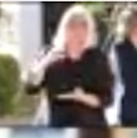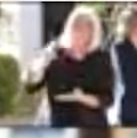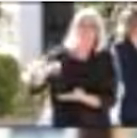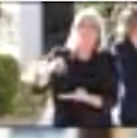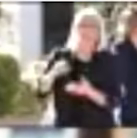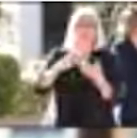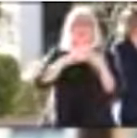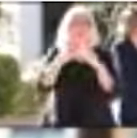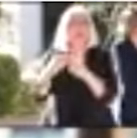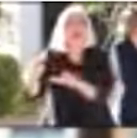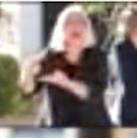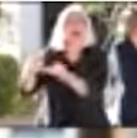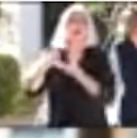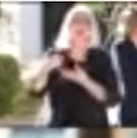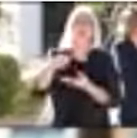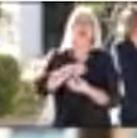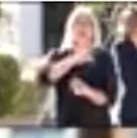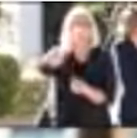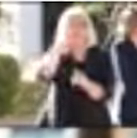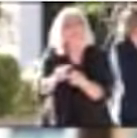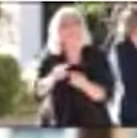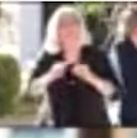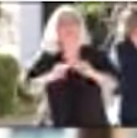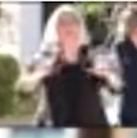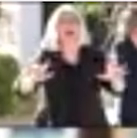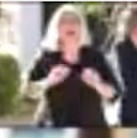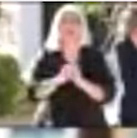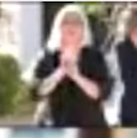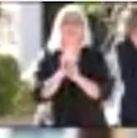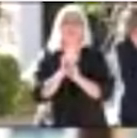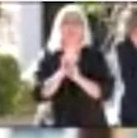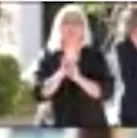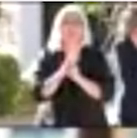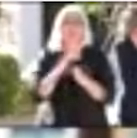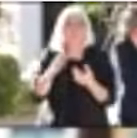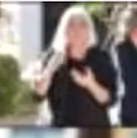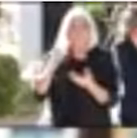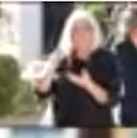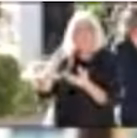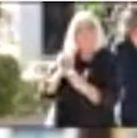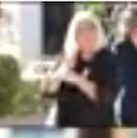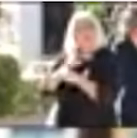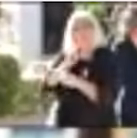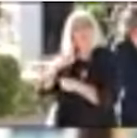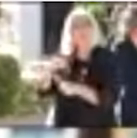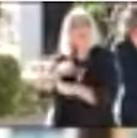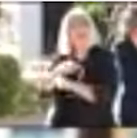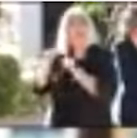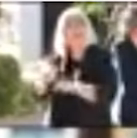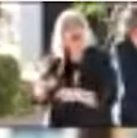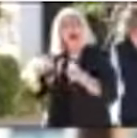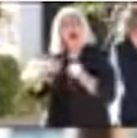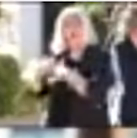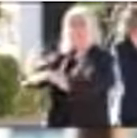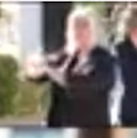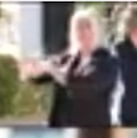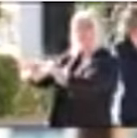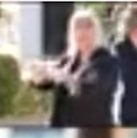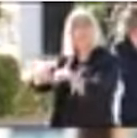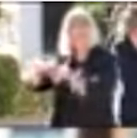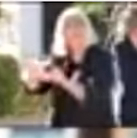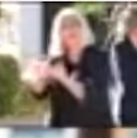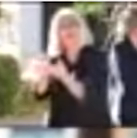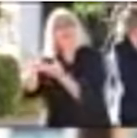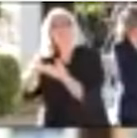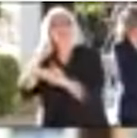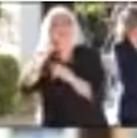COVID-19, so that we can keep our doors open to all patients during this time. Please wear a